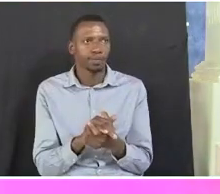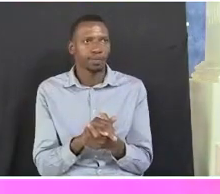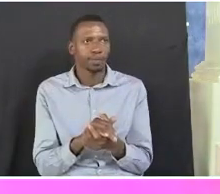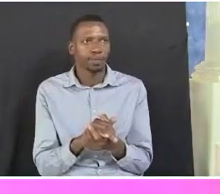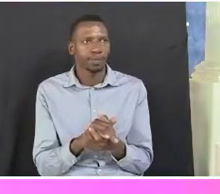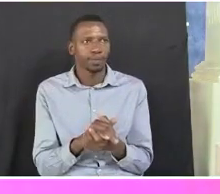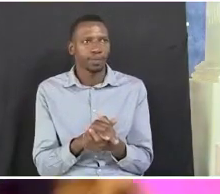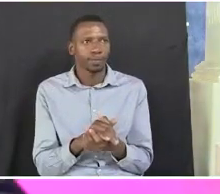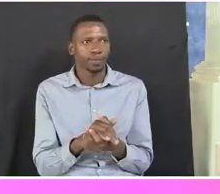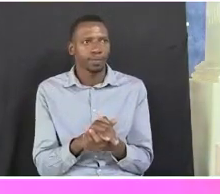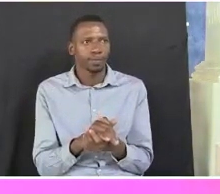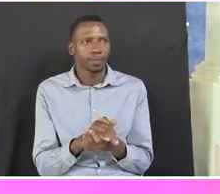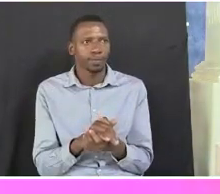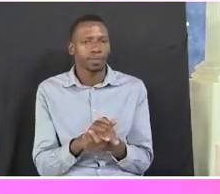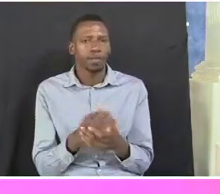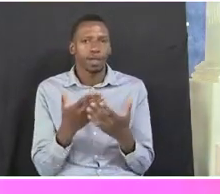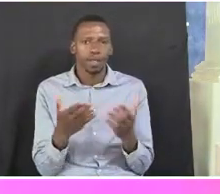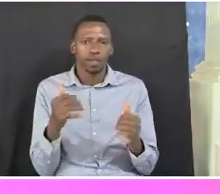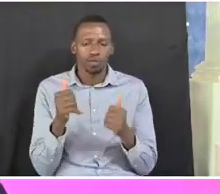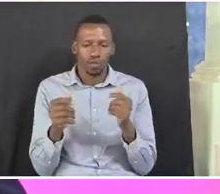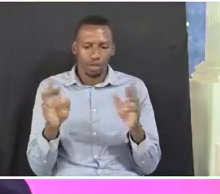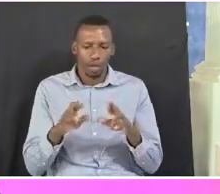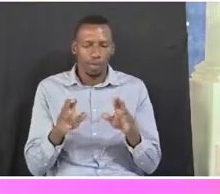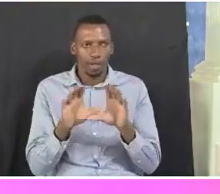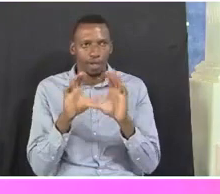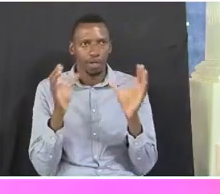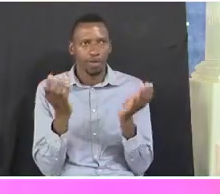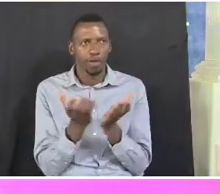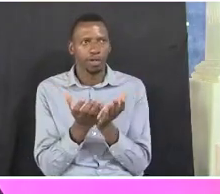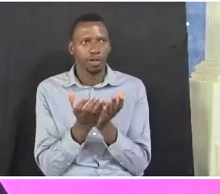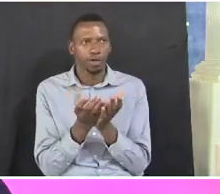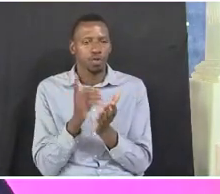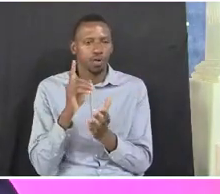There are issues going on in the world. In one college